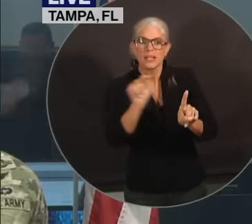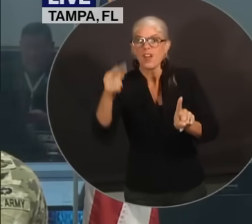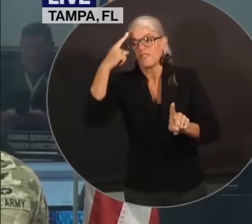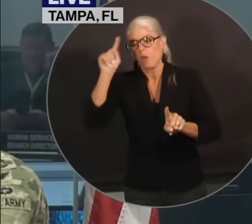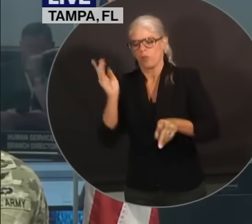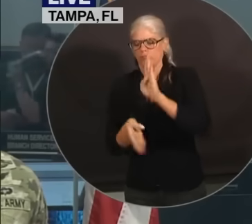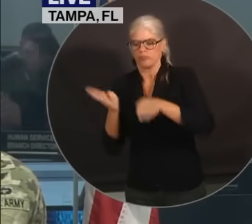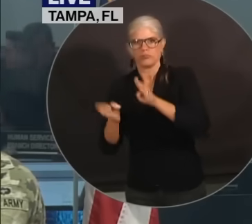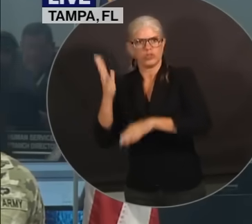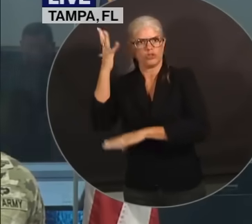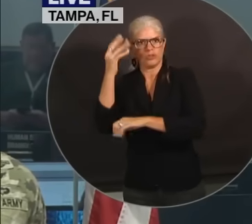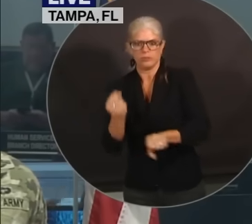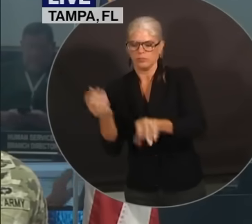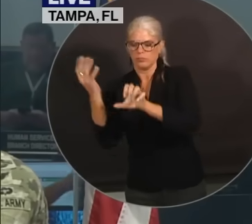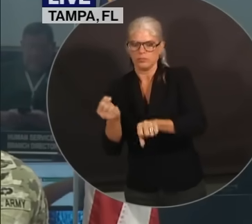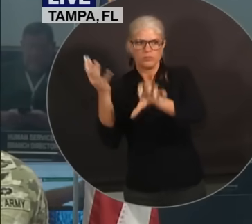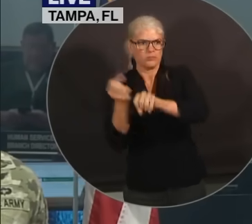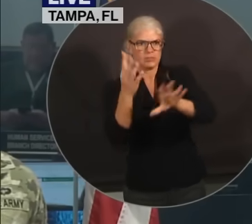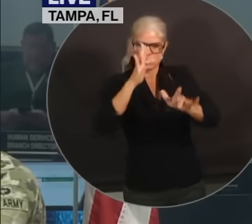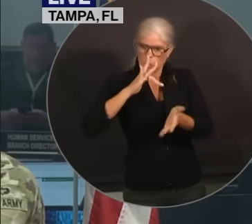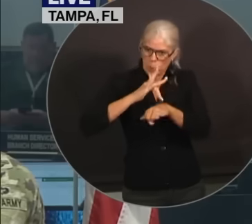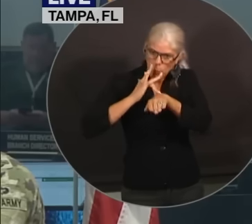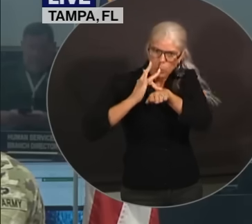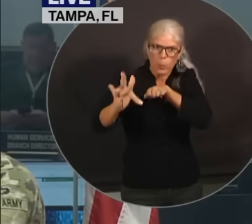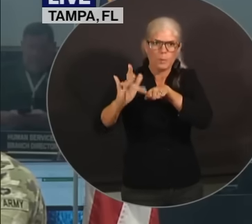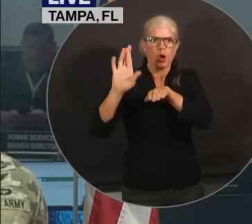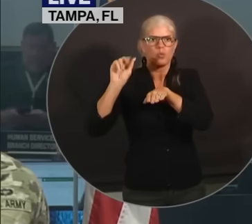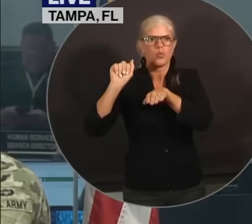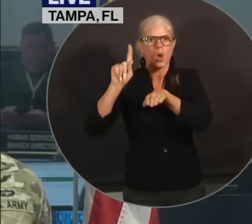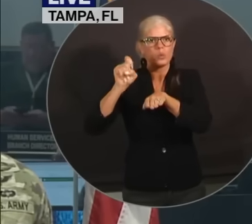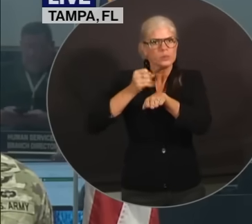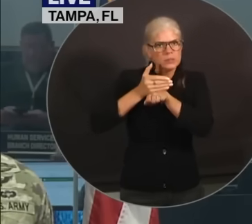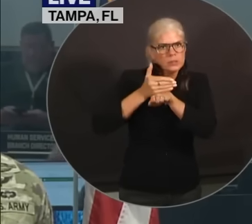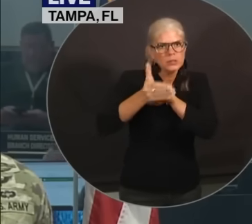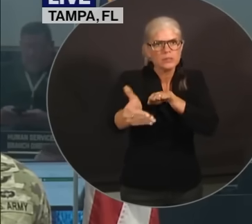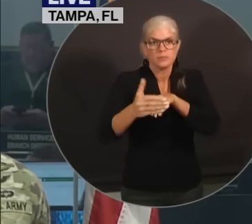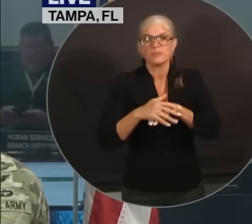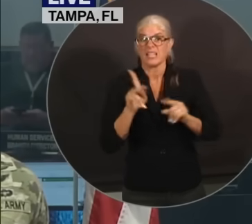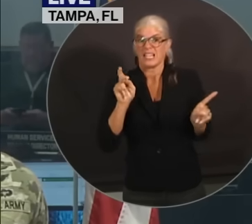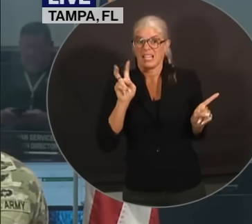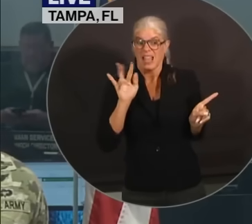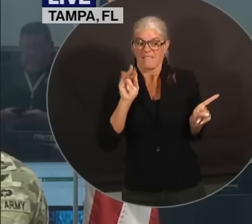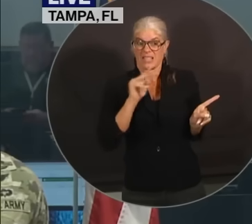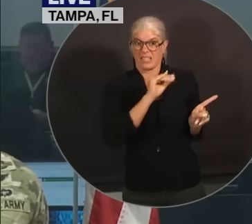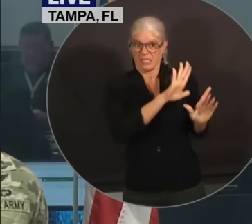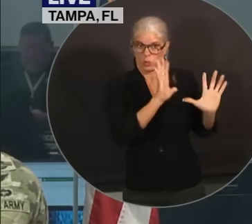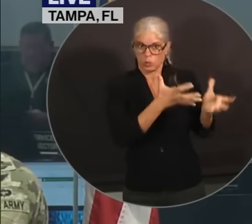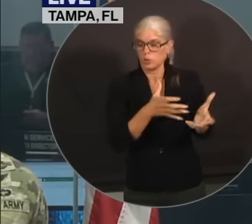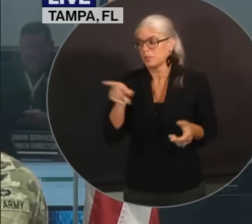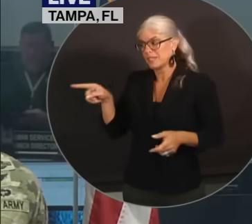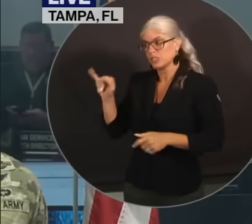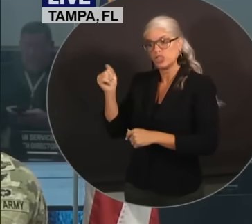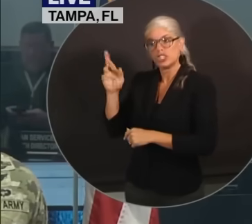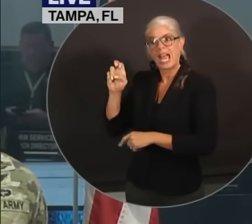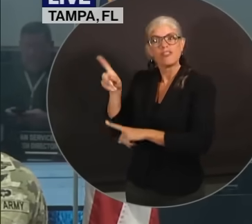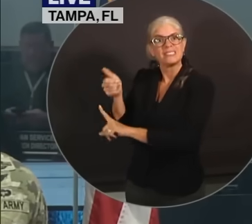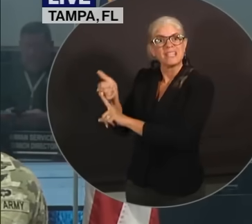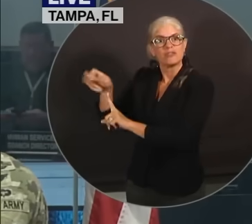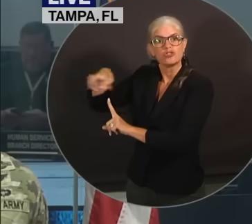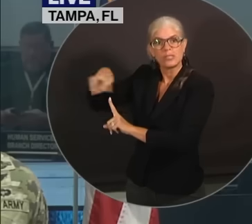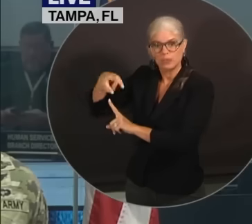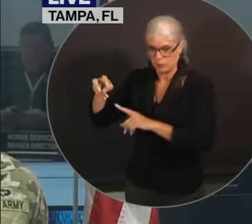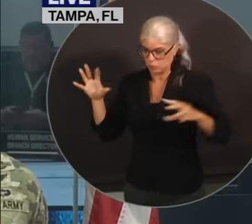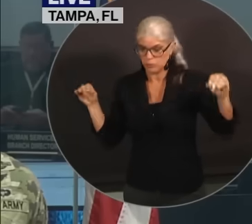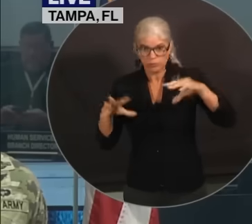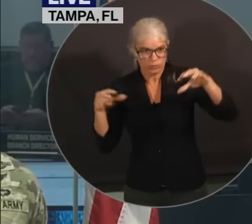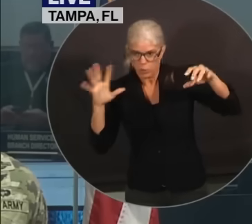debris out of the roadways. Kevin and his team are going to be helping. Jared and his team are going to be helping. But then also with power restoration, you want to be